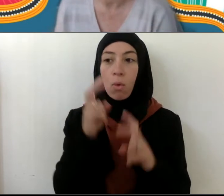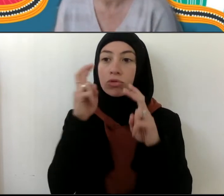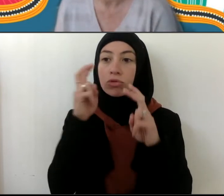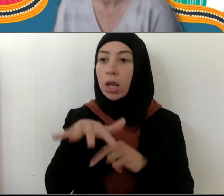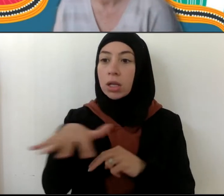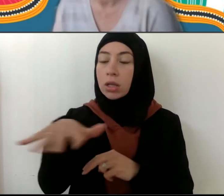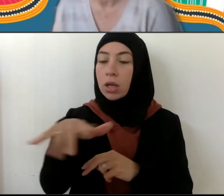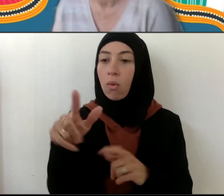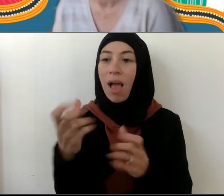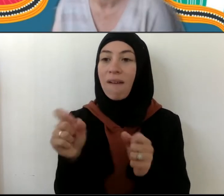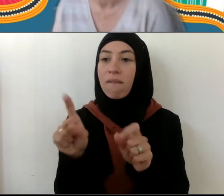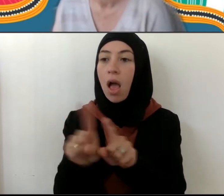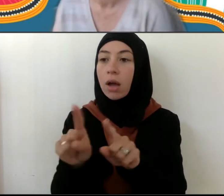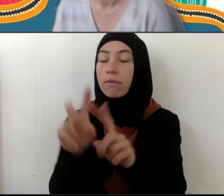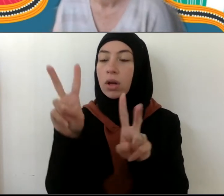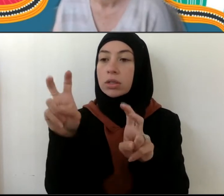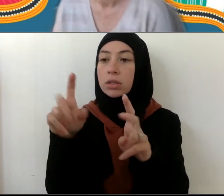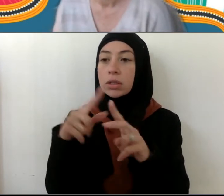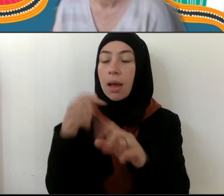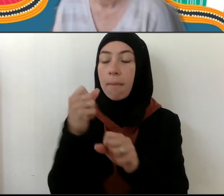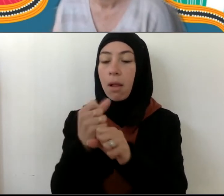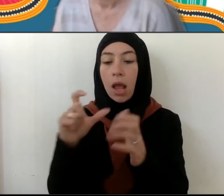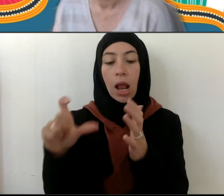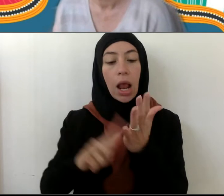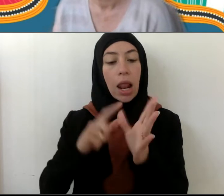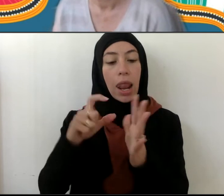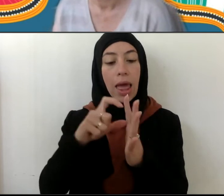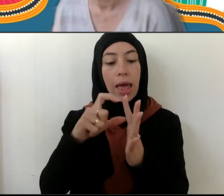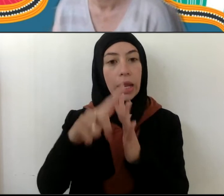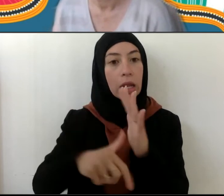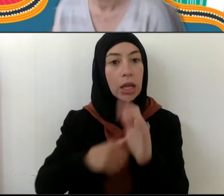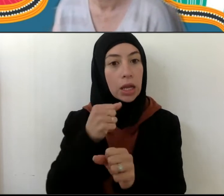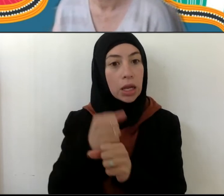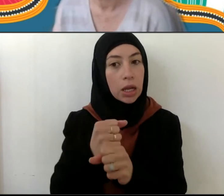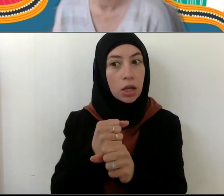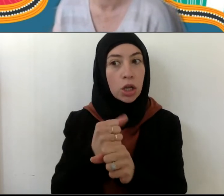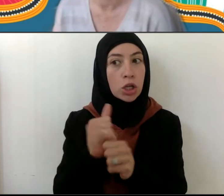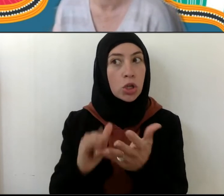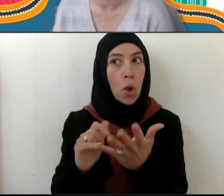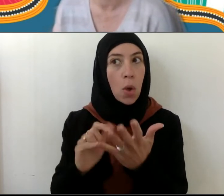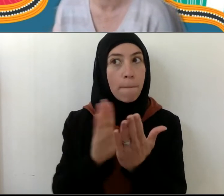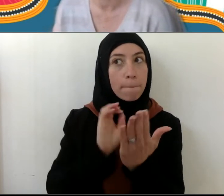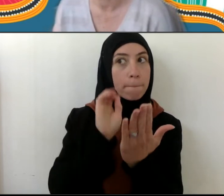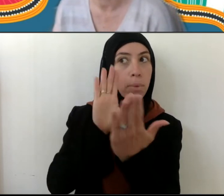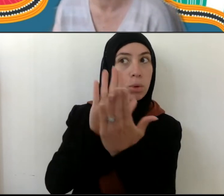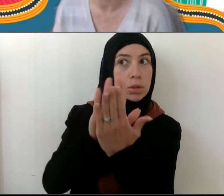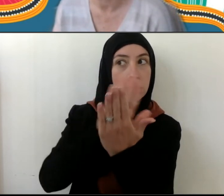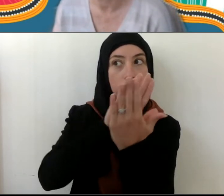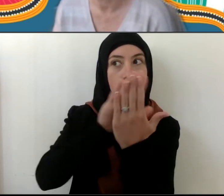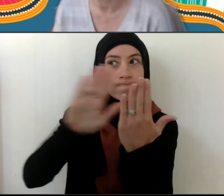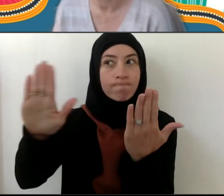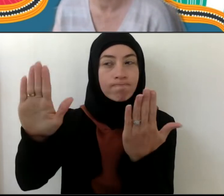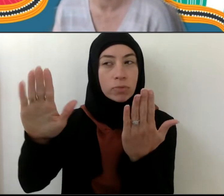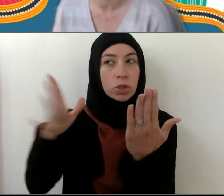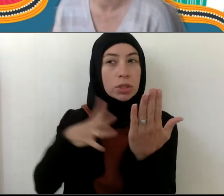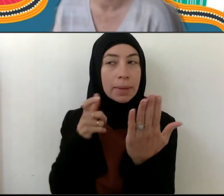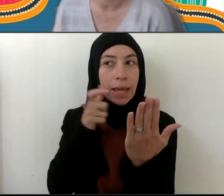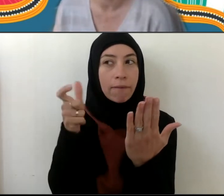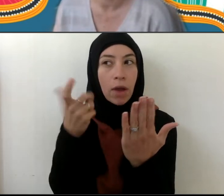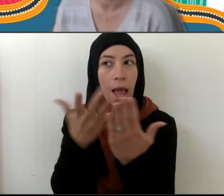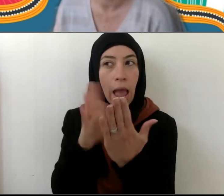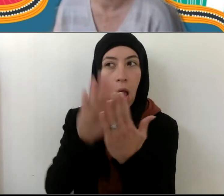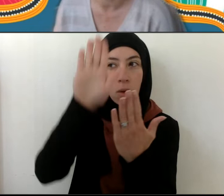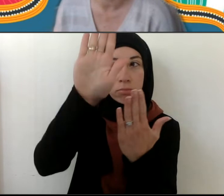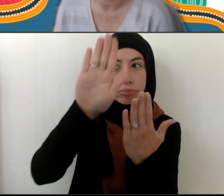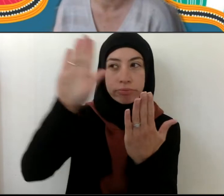be applied to a substructure. But if the art has a different kind of weight or is a different material, then that substructure might need to